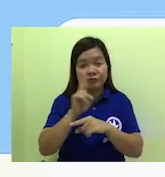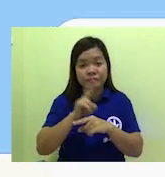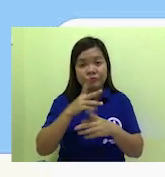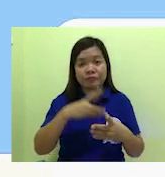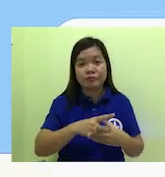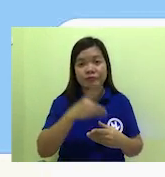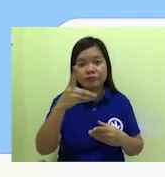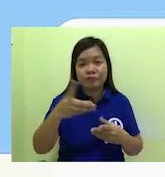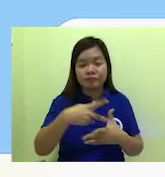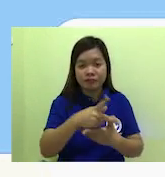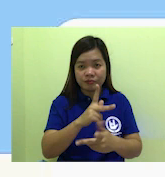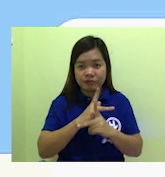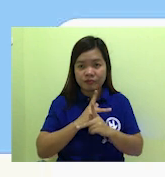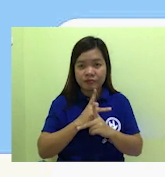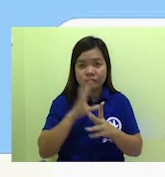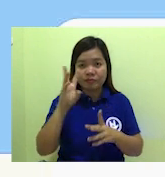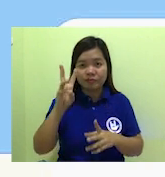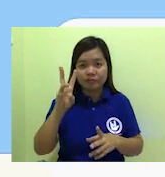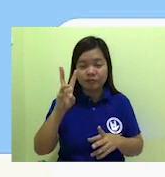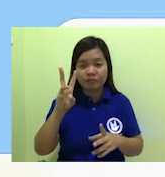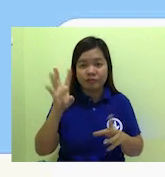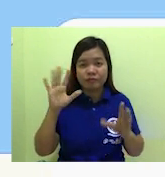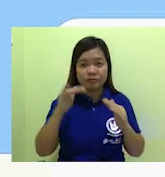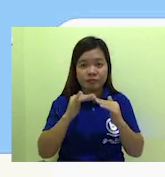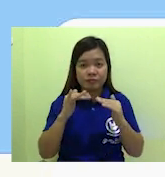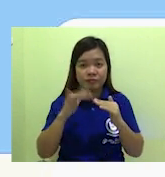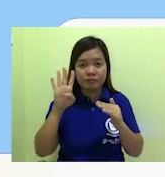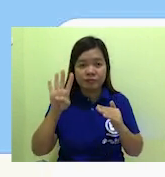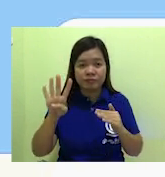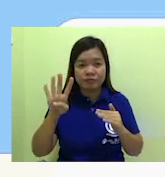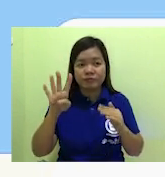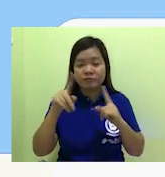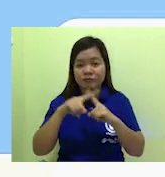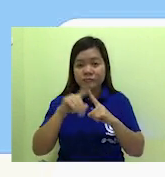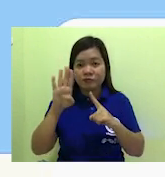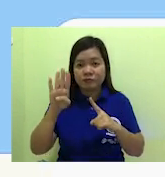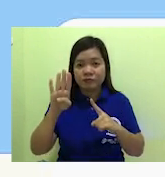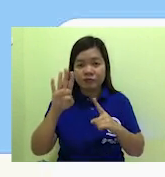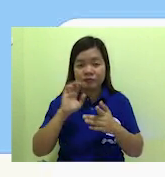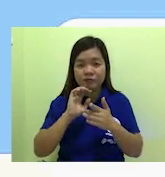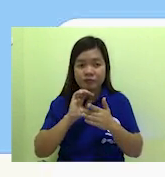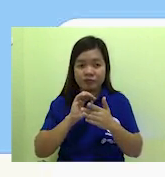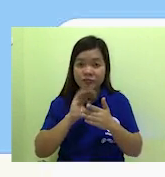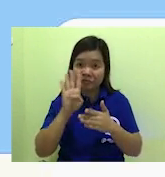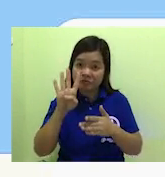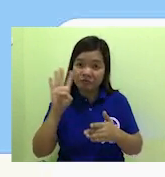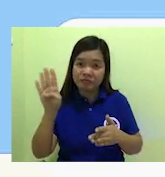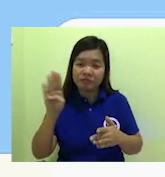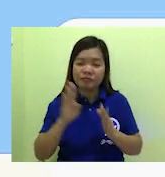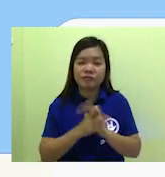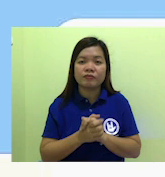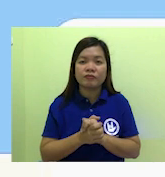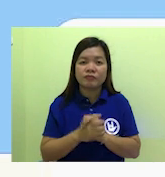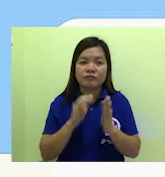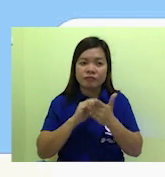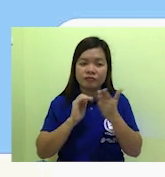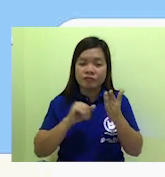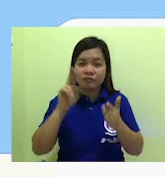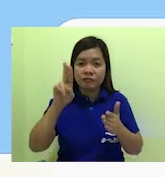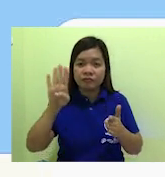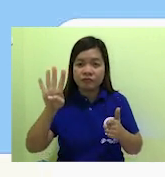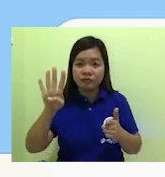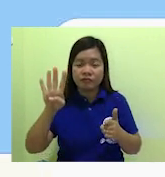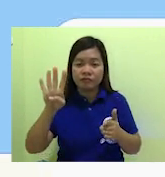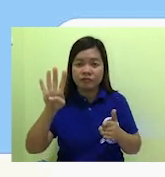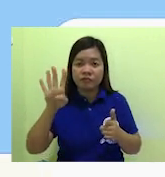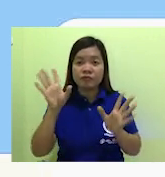Using distributive property, 6 equals 4 times B is 4B